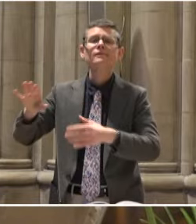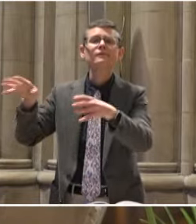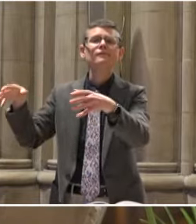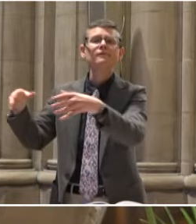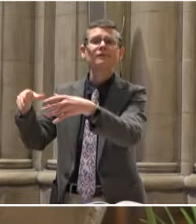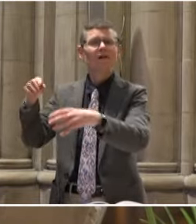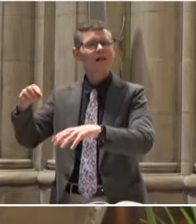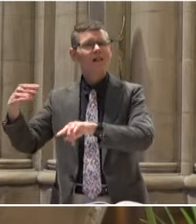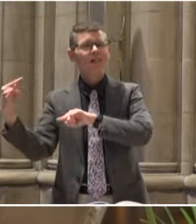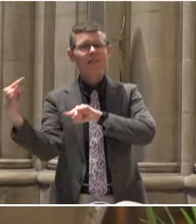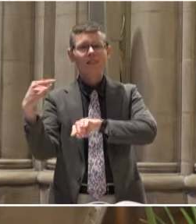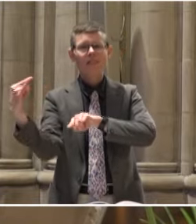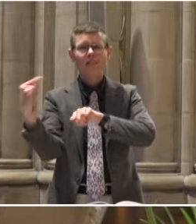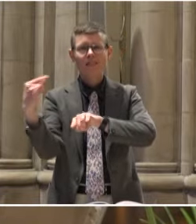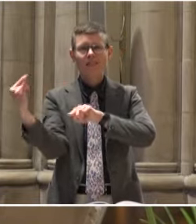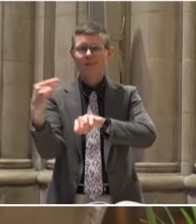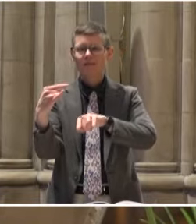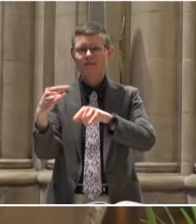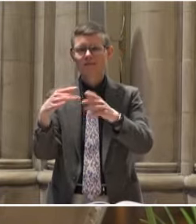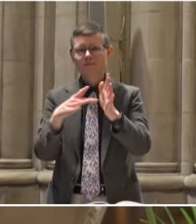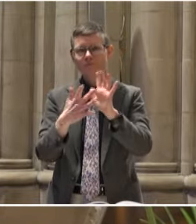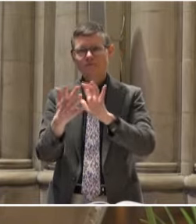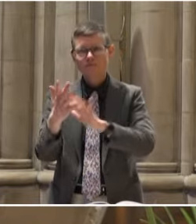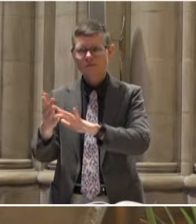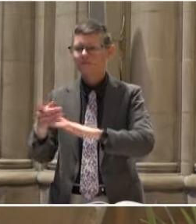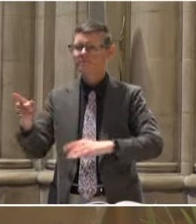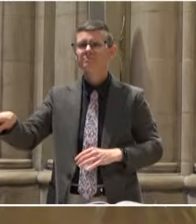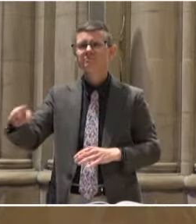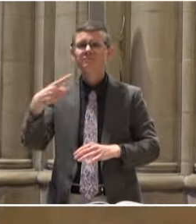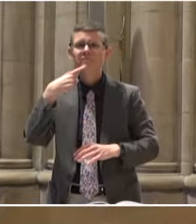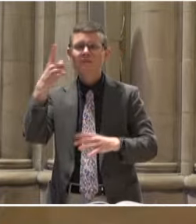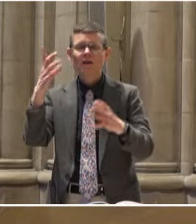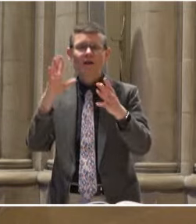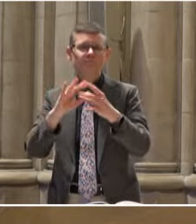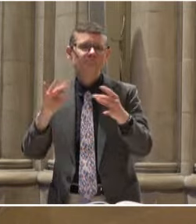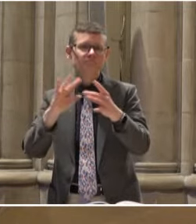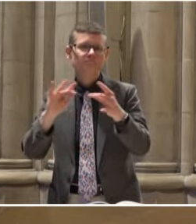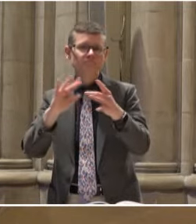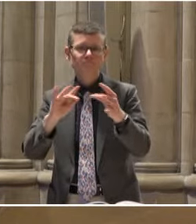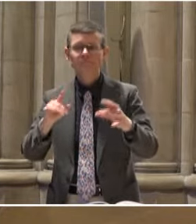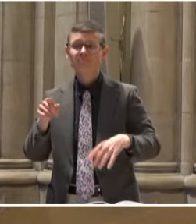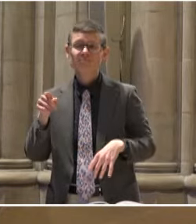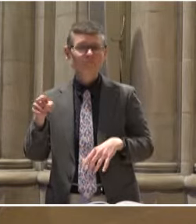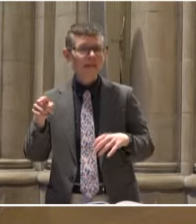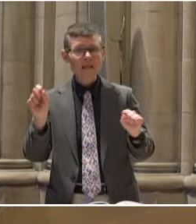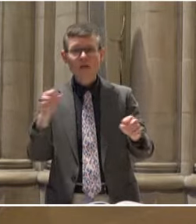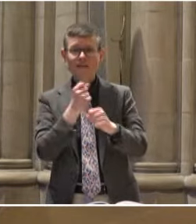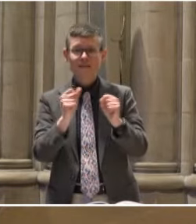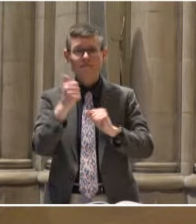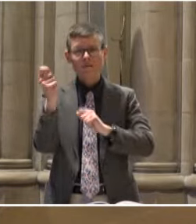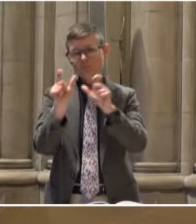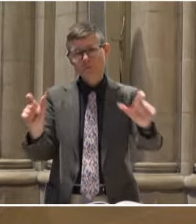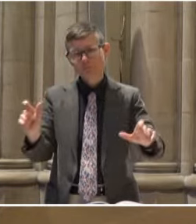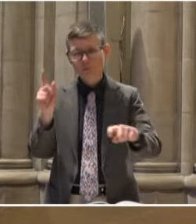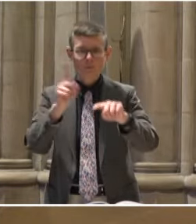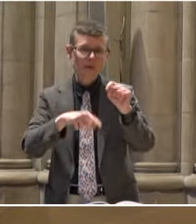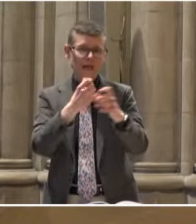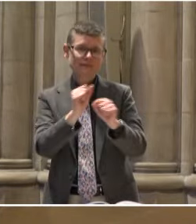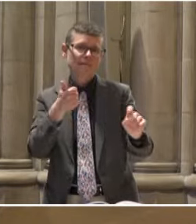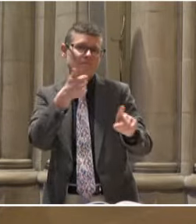also mocking Jesus among themselves and saying, He saved others. He cannot save